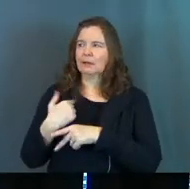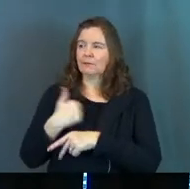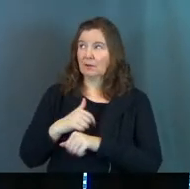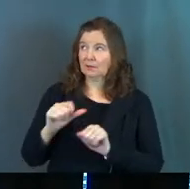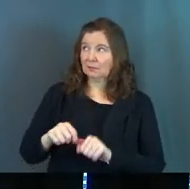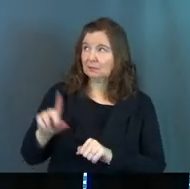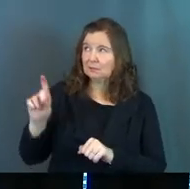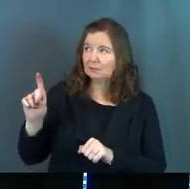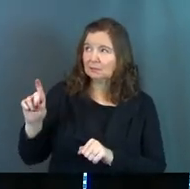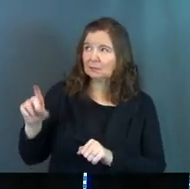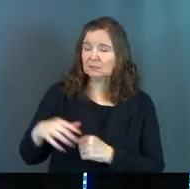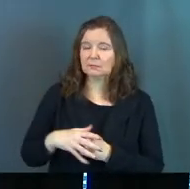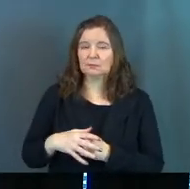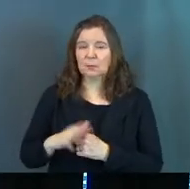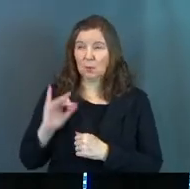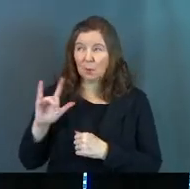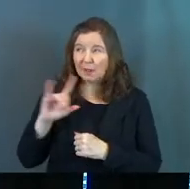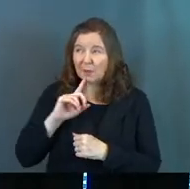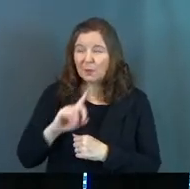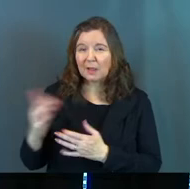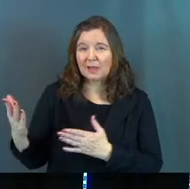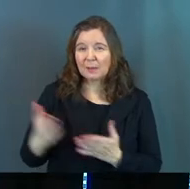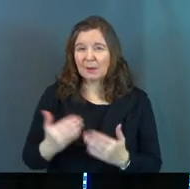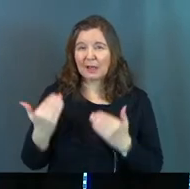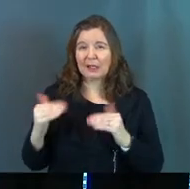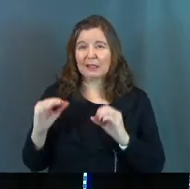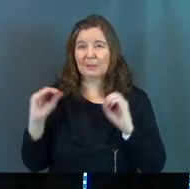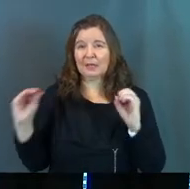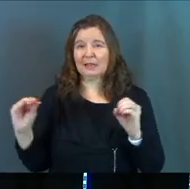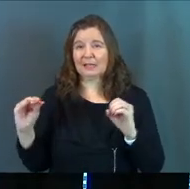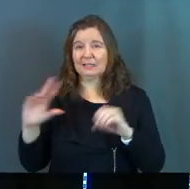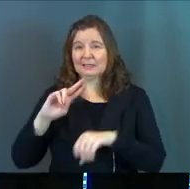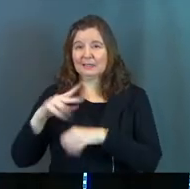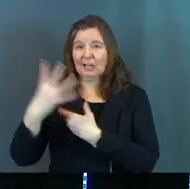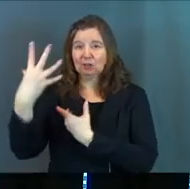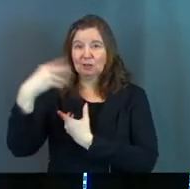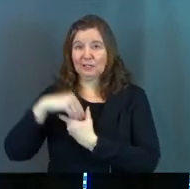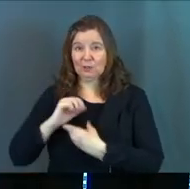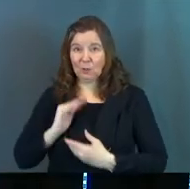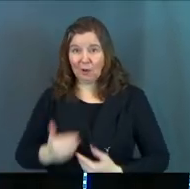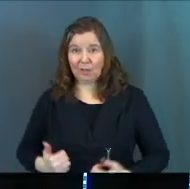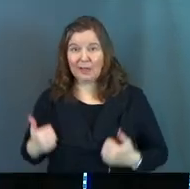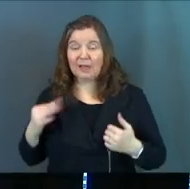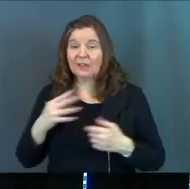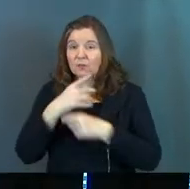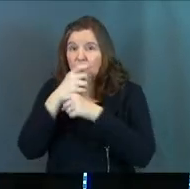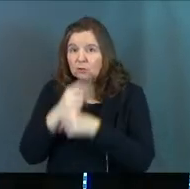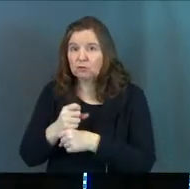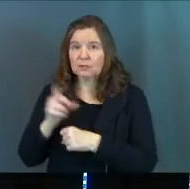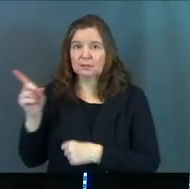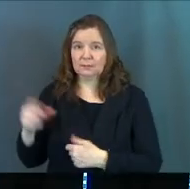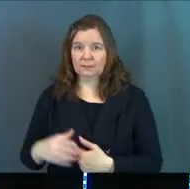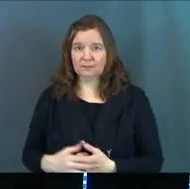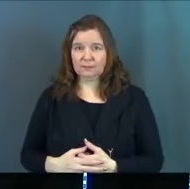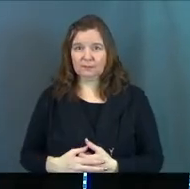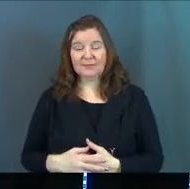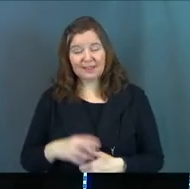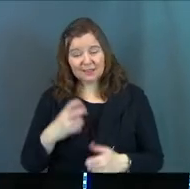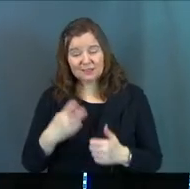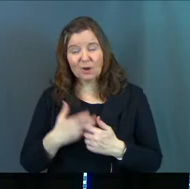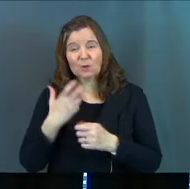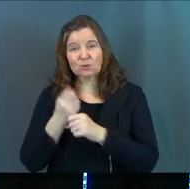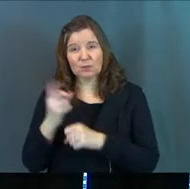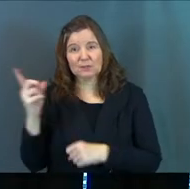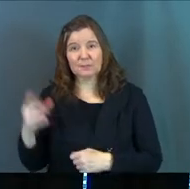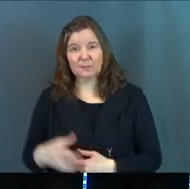us. Will He really bring His limitless nature into our life if we trust Him? It's hard